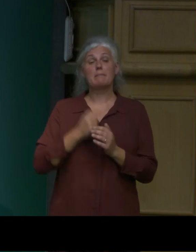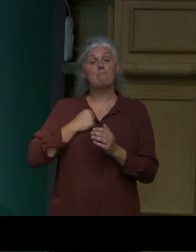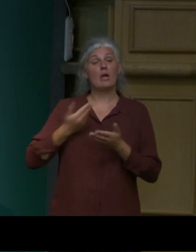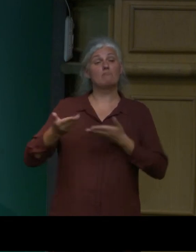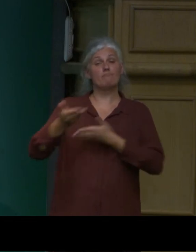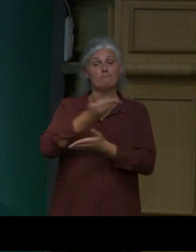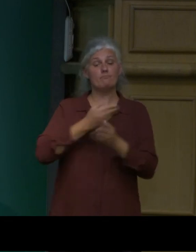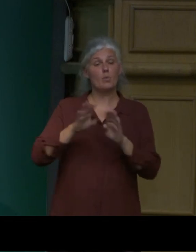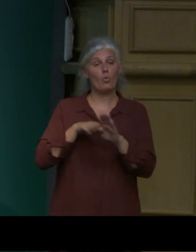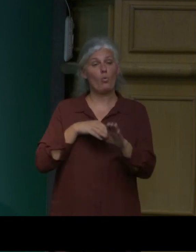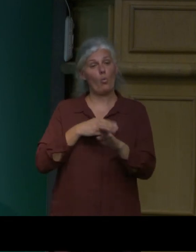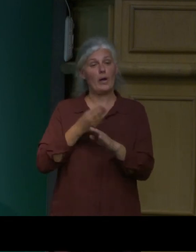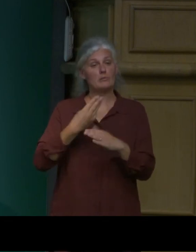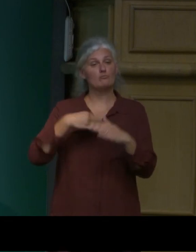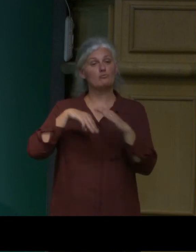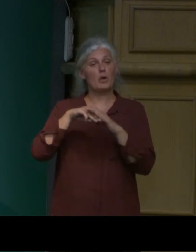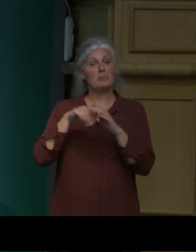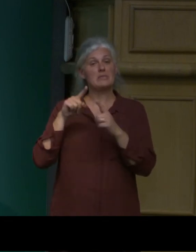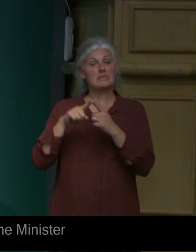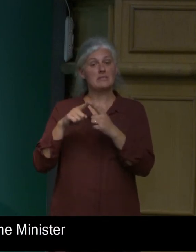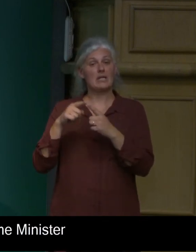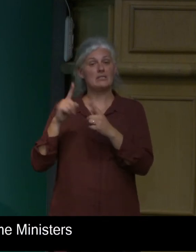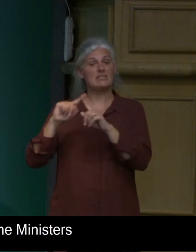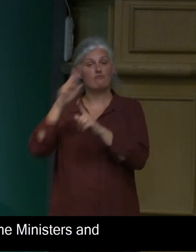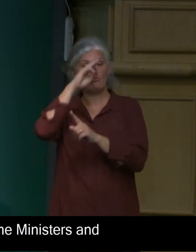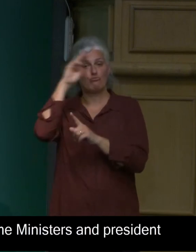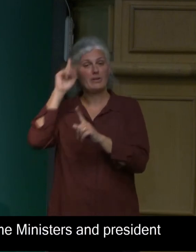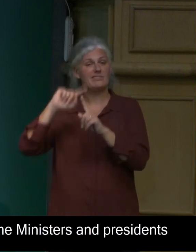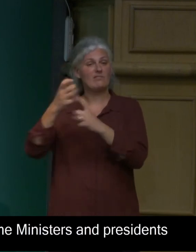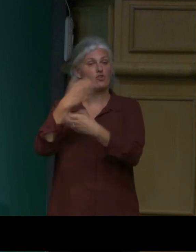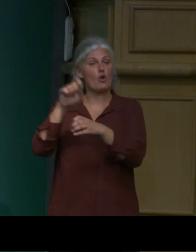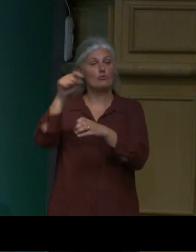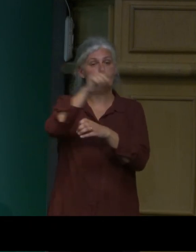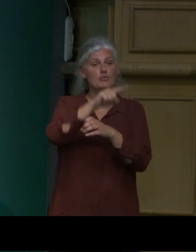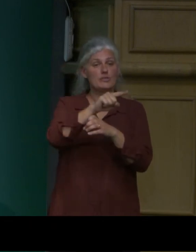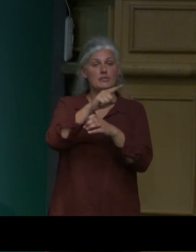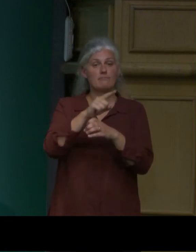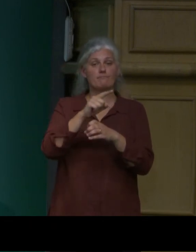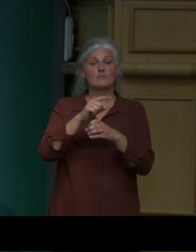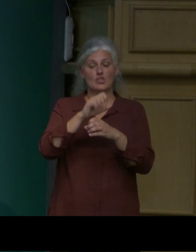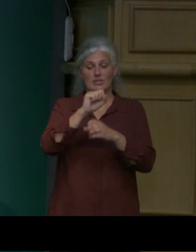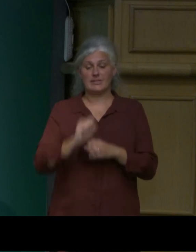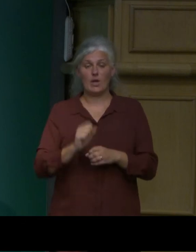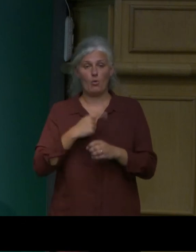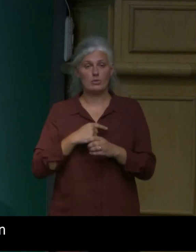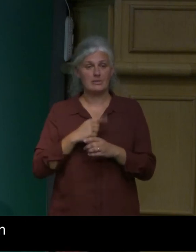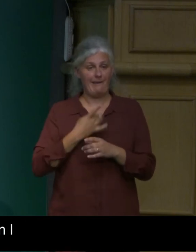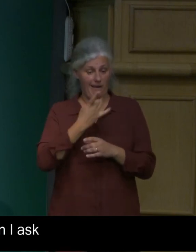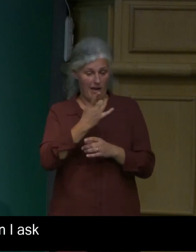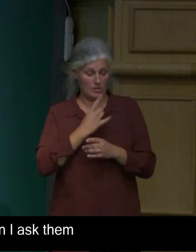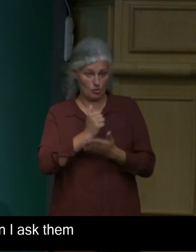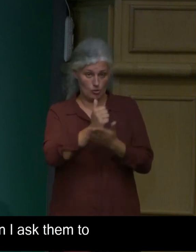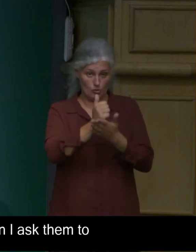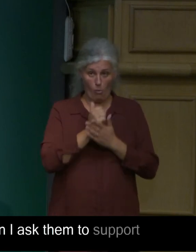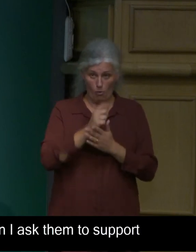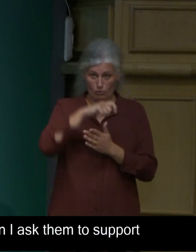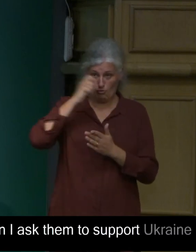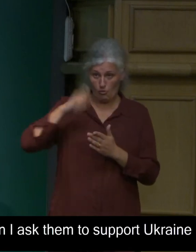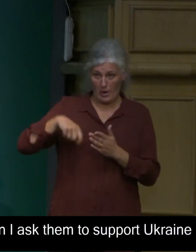with prime ministers and presidents from countries of the global South when I asked them to support Ukraine